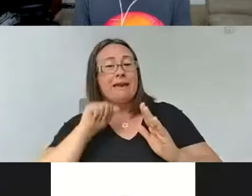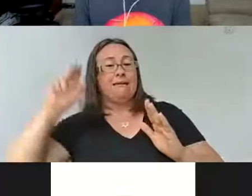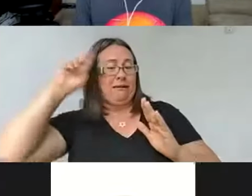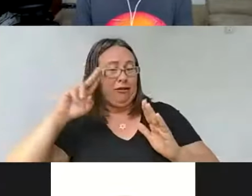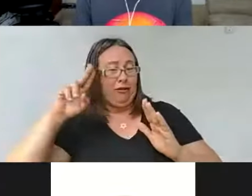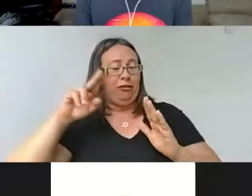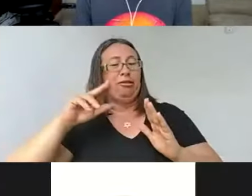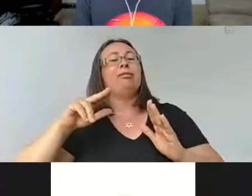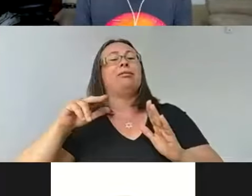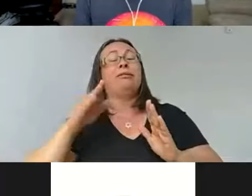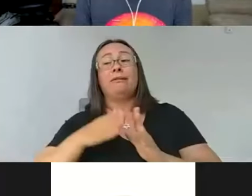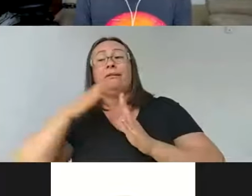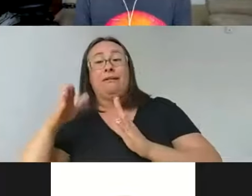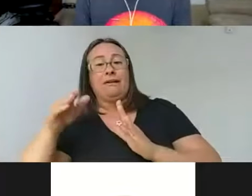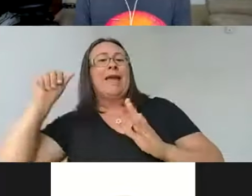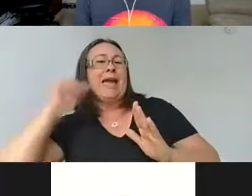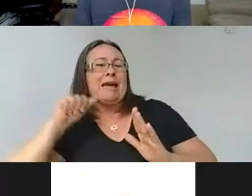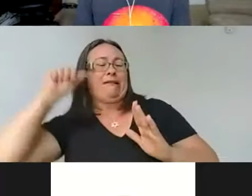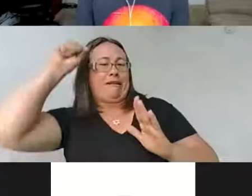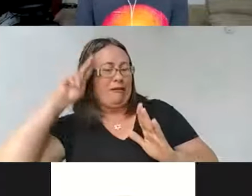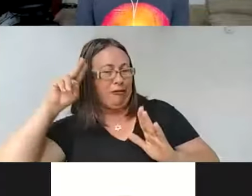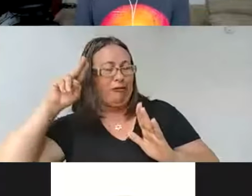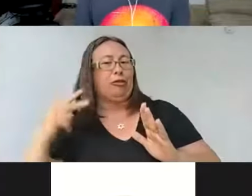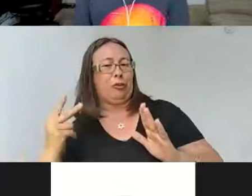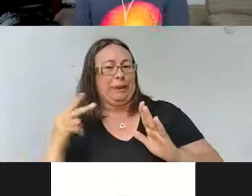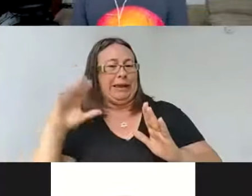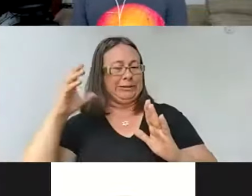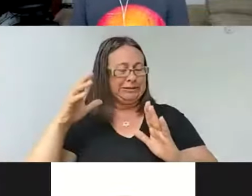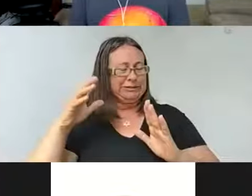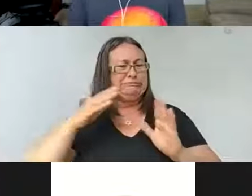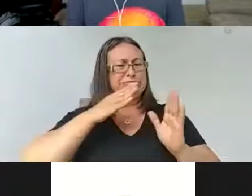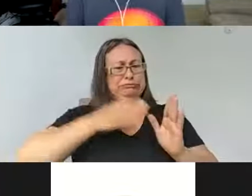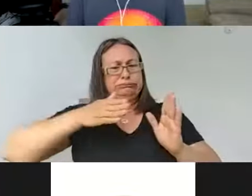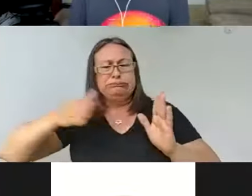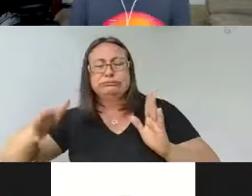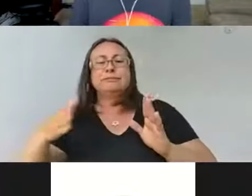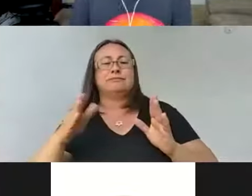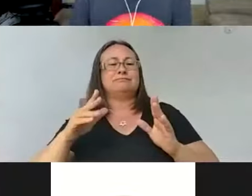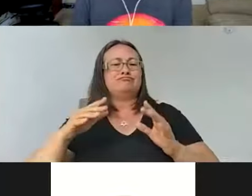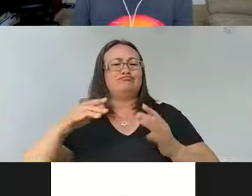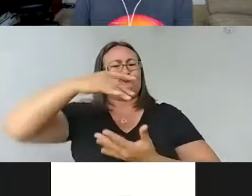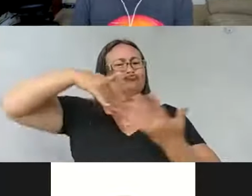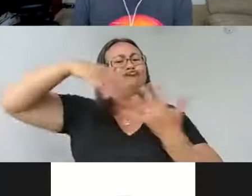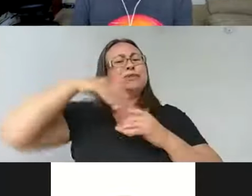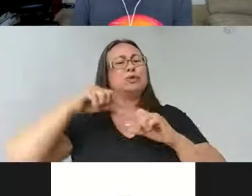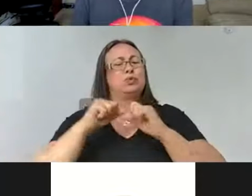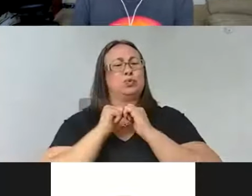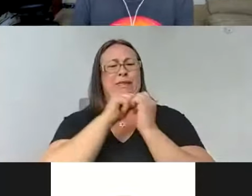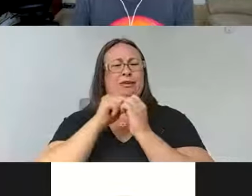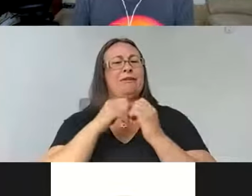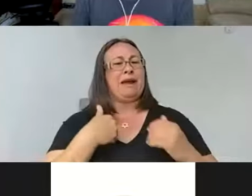next door to them lived another aunt and uncle and three of my cousins. So we all just hung out together, and I had a lot of people that sort of helped raise